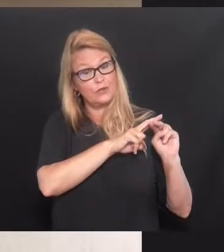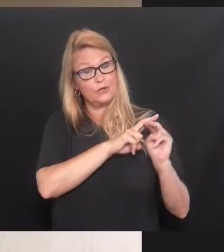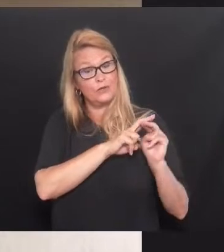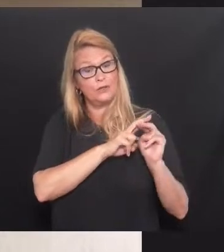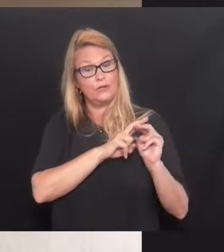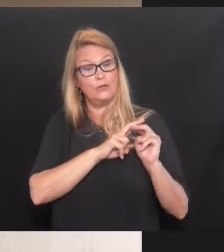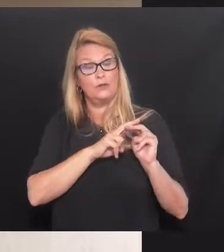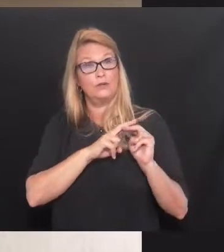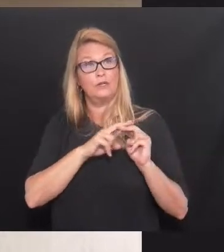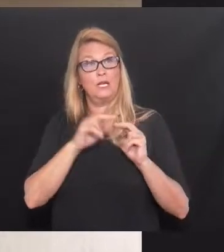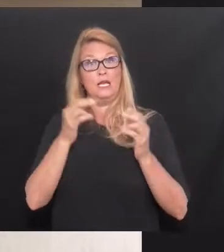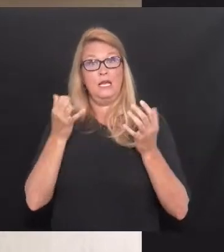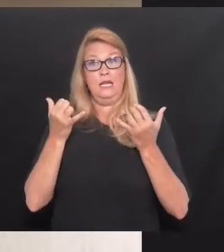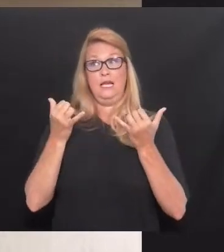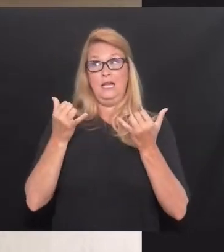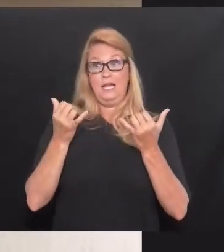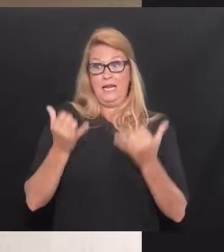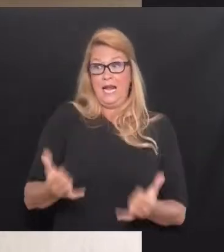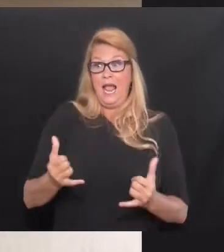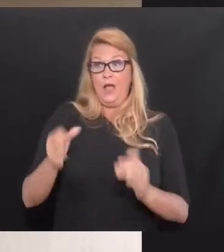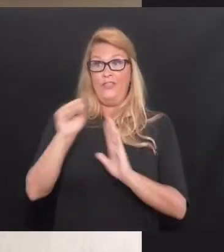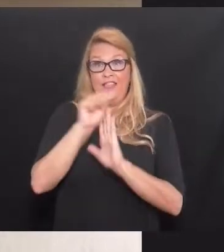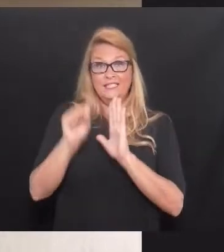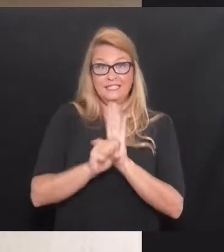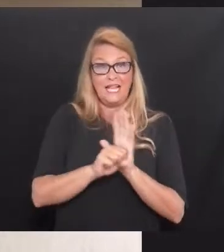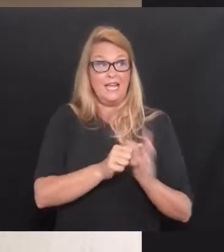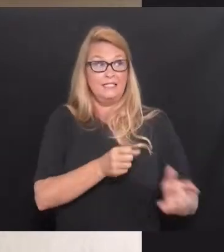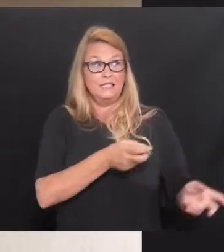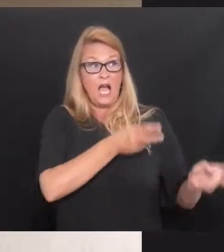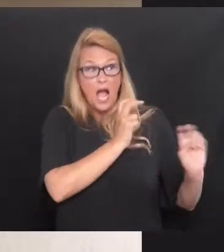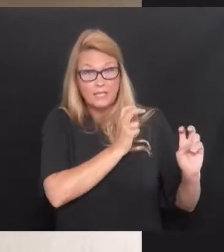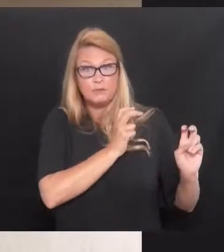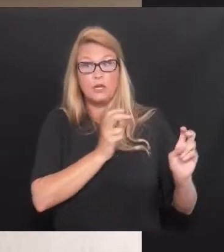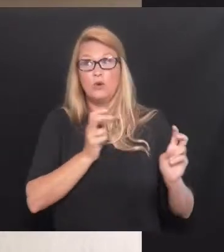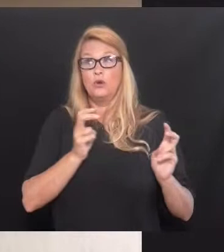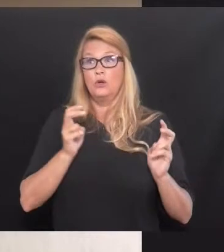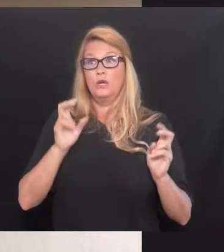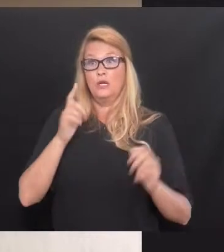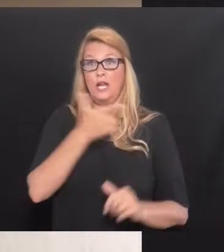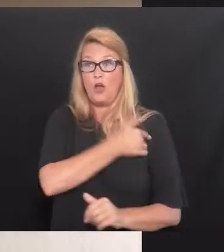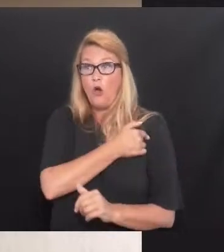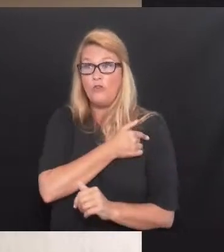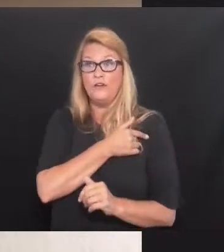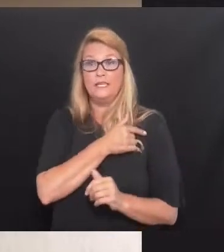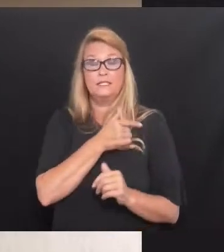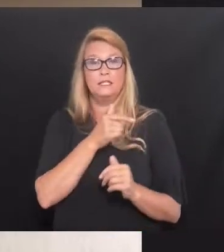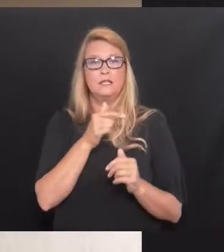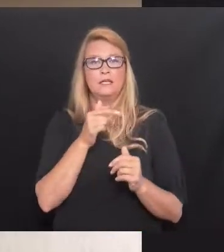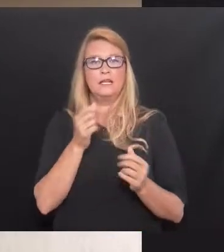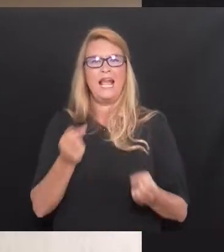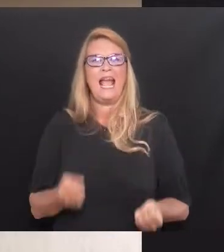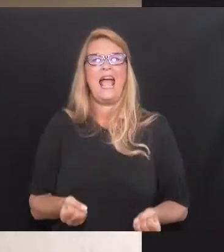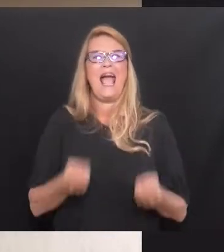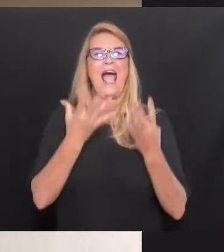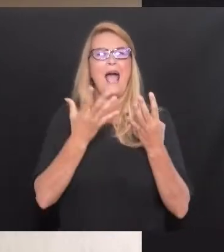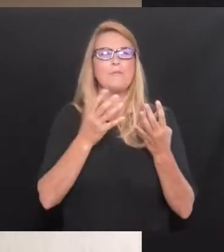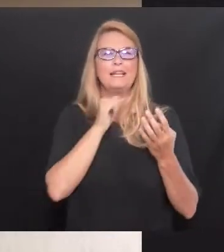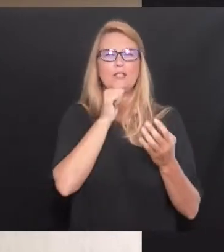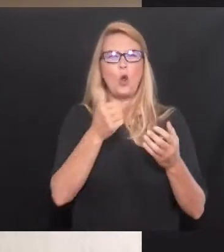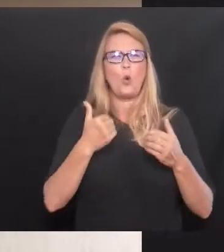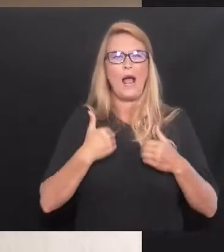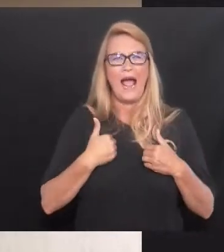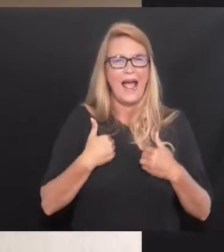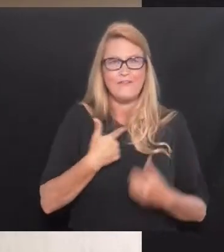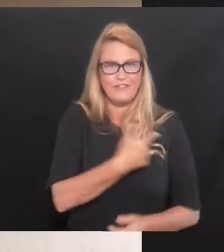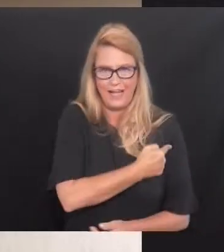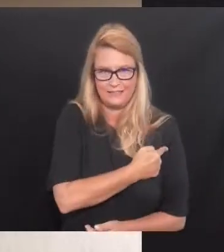of the state's current COVID cases and hospitalizations, can you tell me how many are unvaccinated persons? I'm